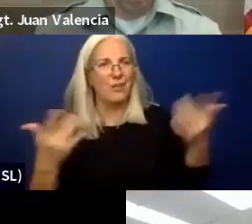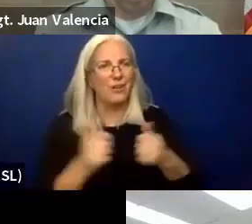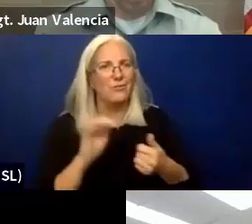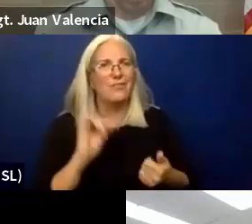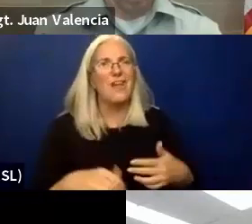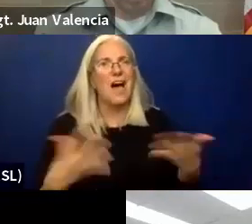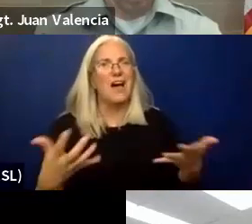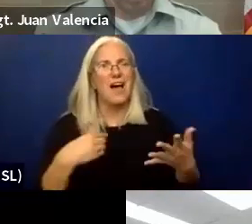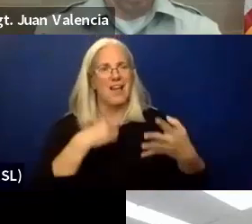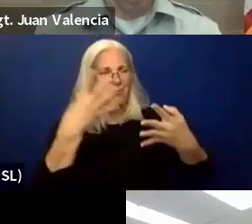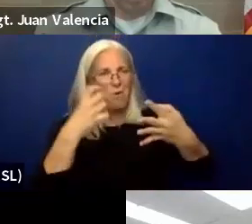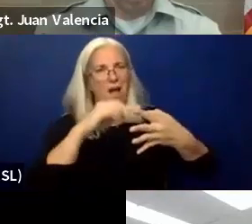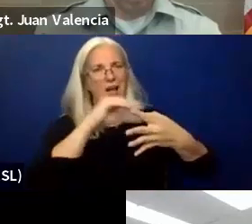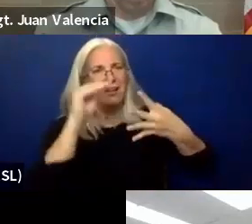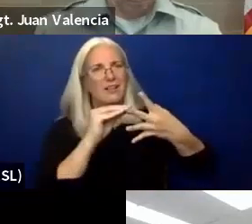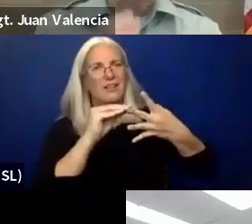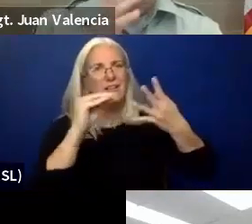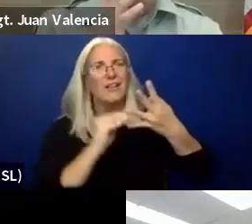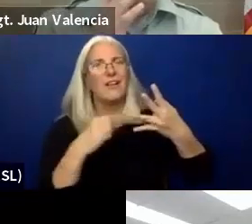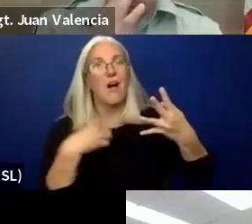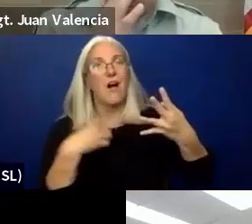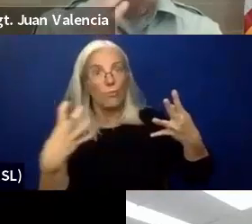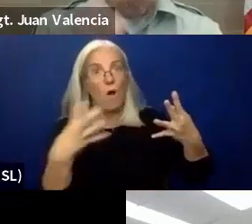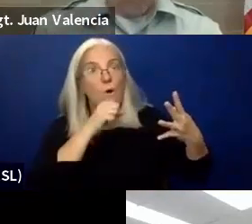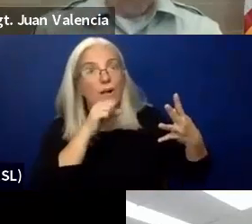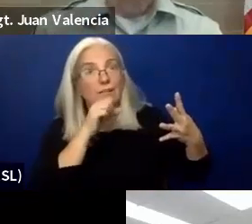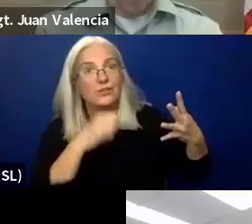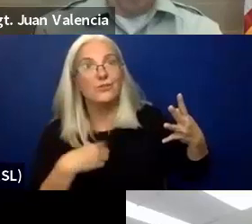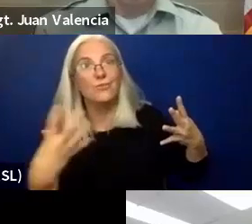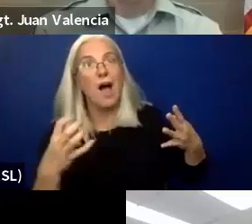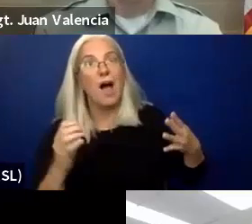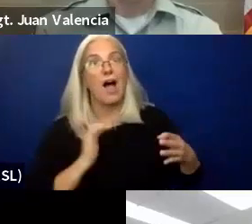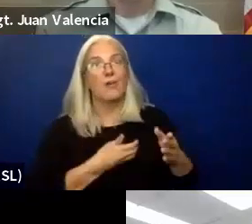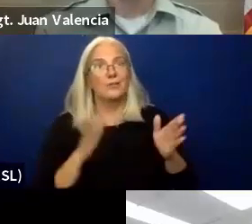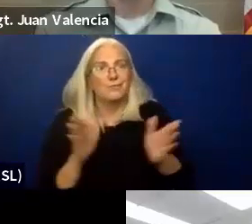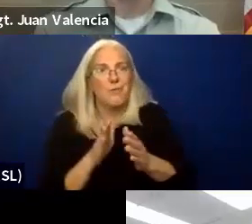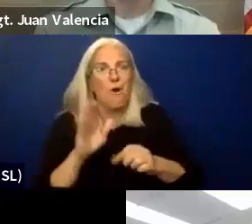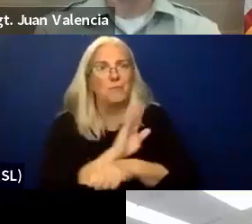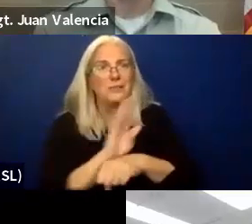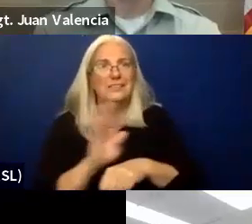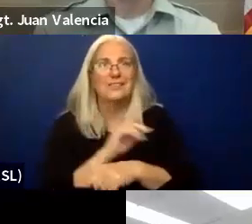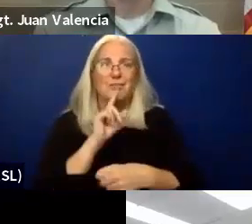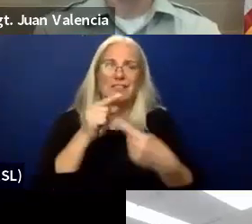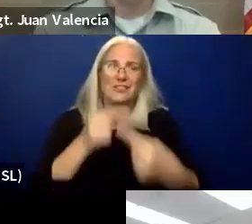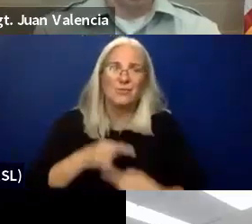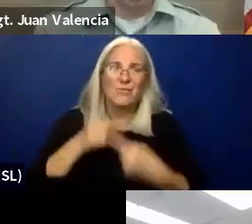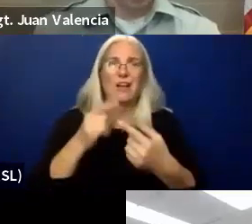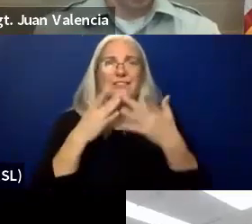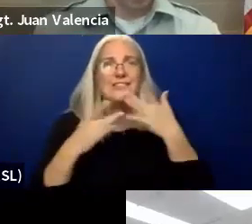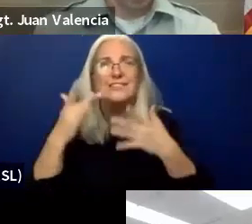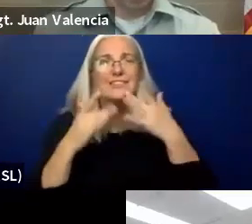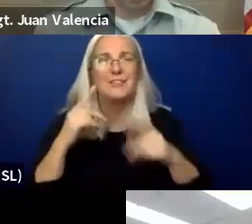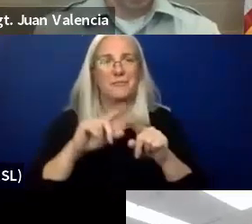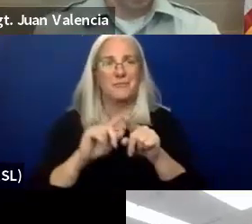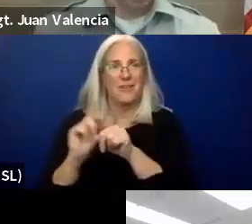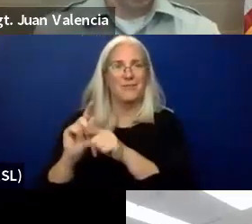pretty expediently. Our small businesses are struggling, especially with the air quality. Our restaurants really want to